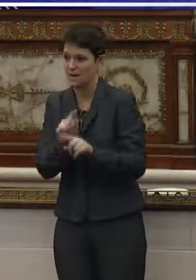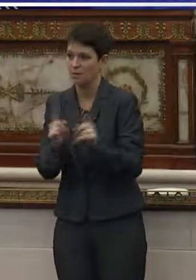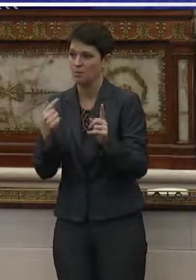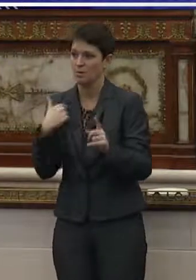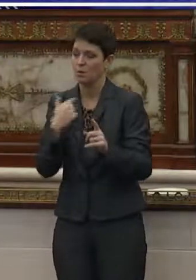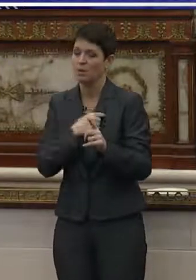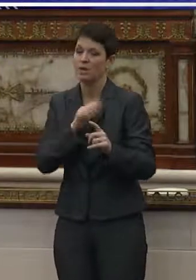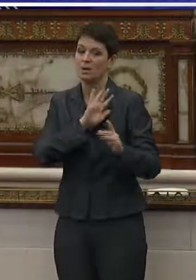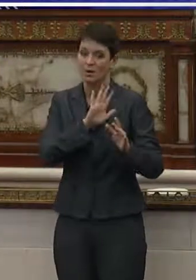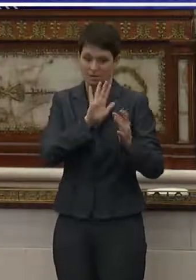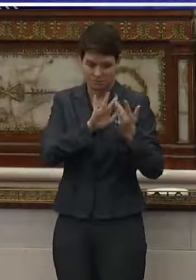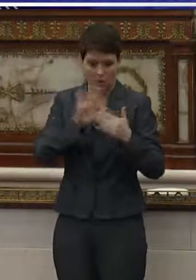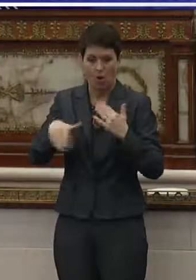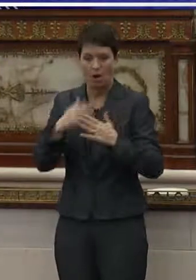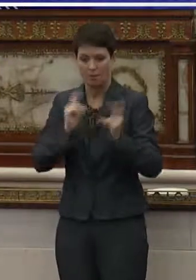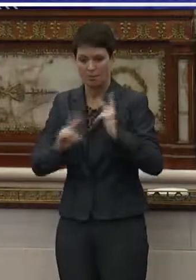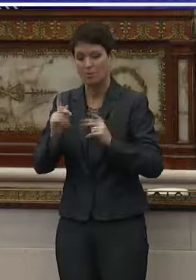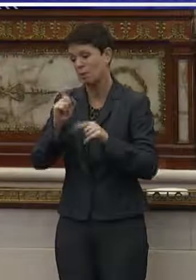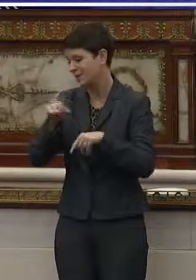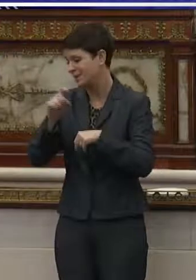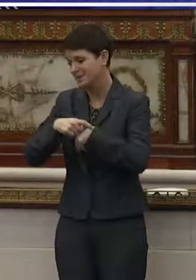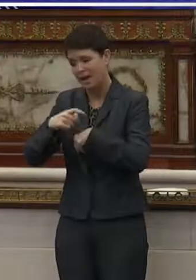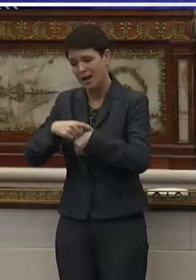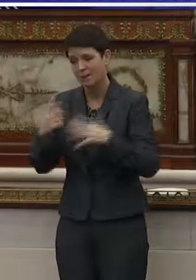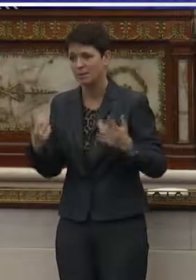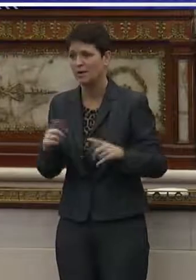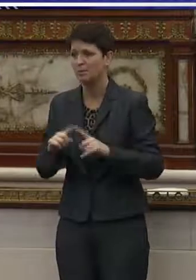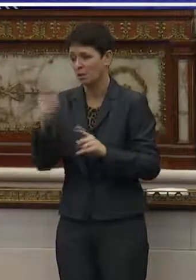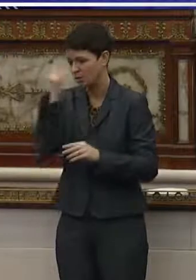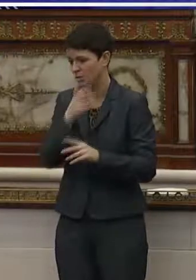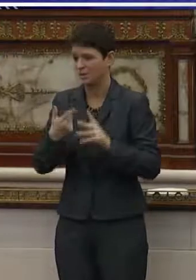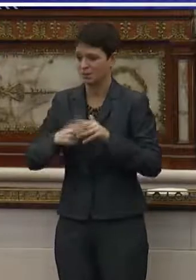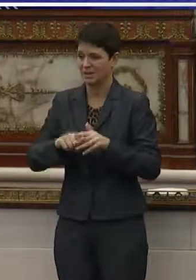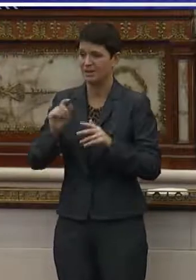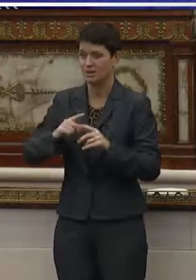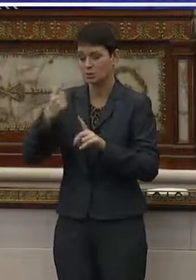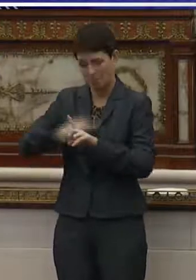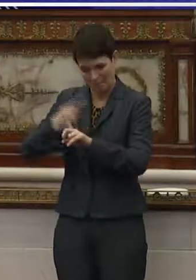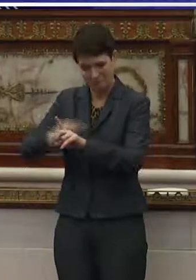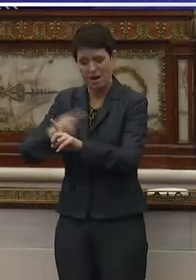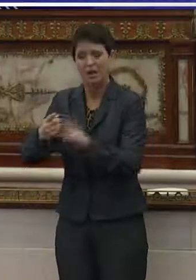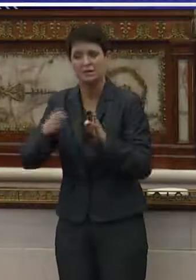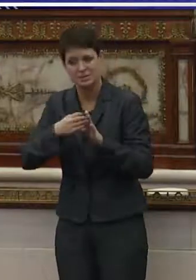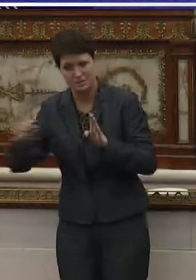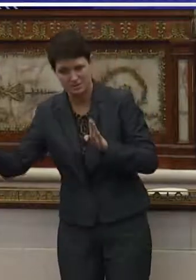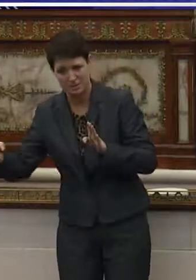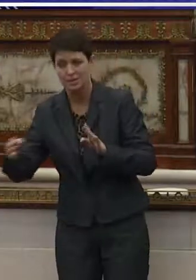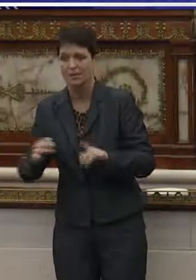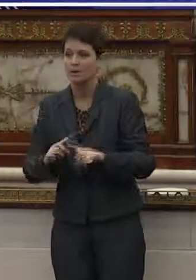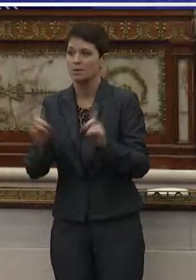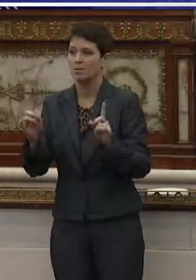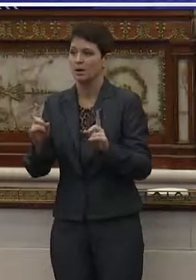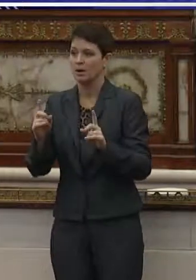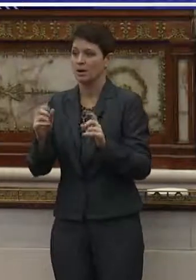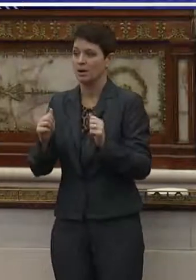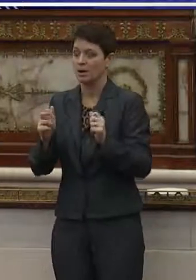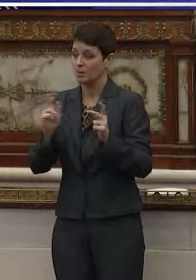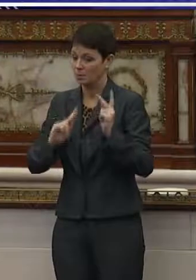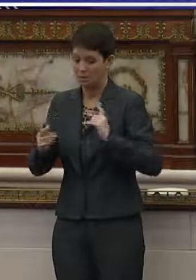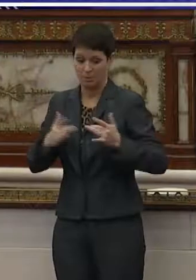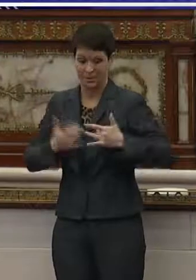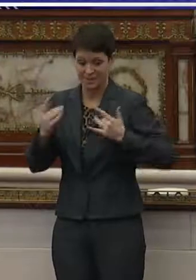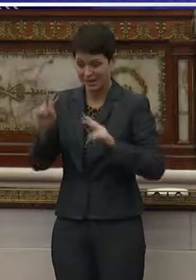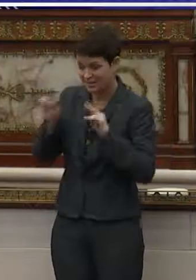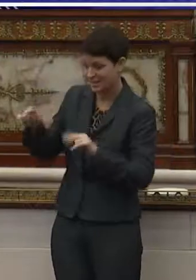to get to people. It's going to take a little time. We have said from the beginning, this is going to take months. But with the excitement of people seeing other people